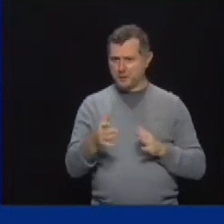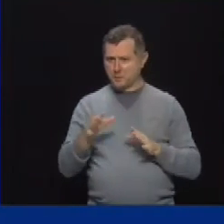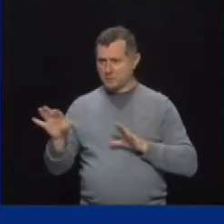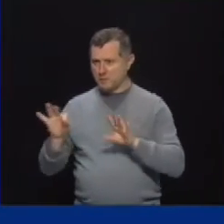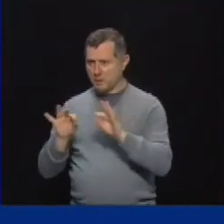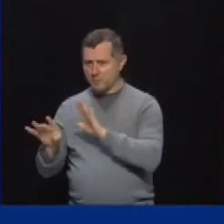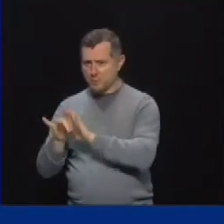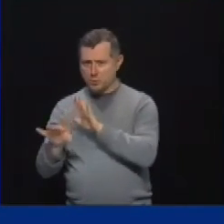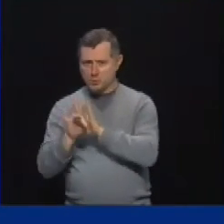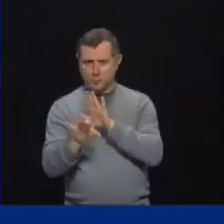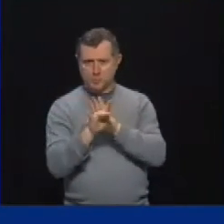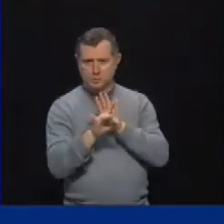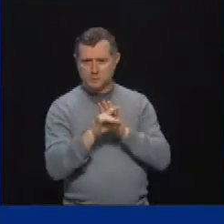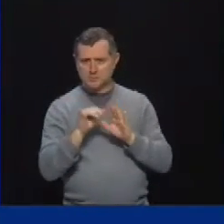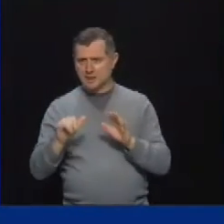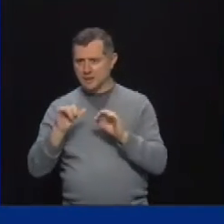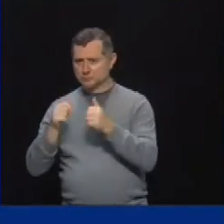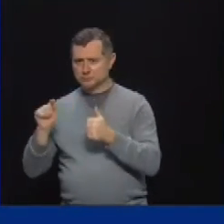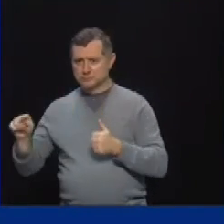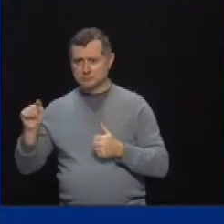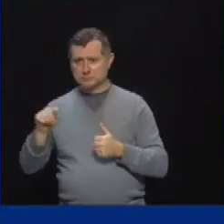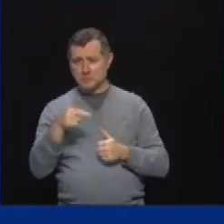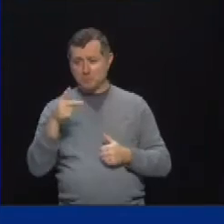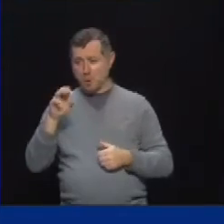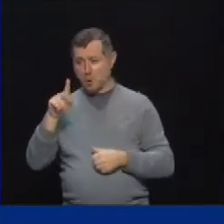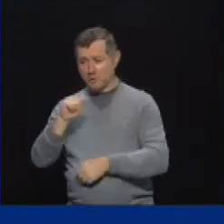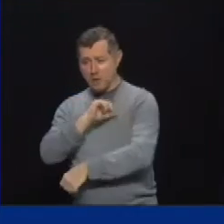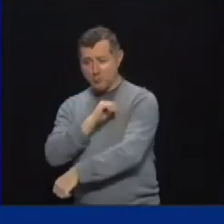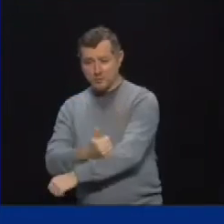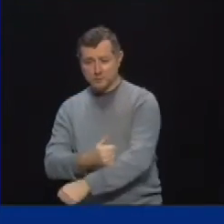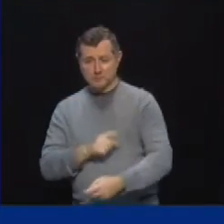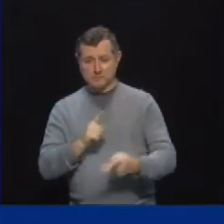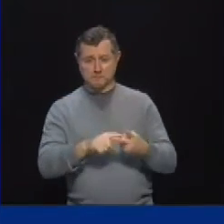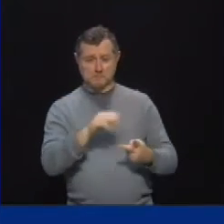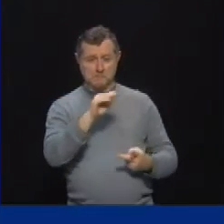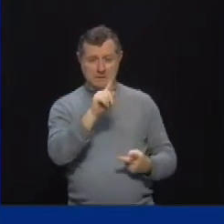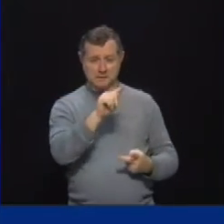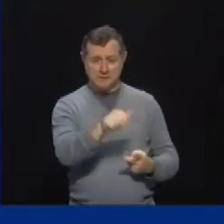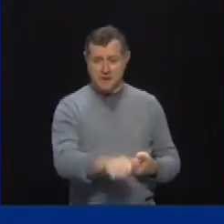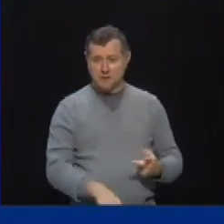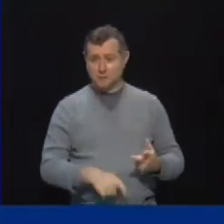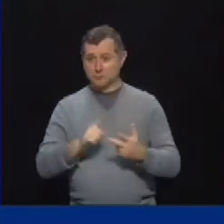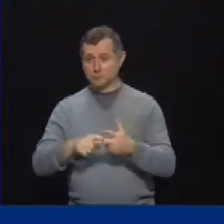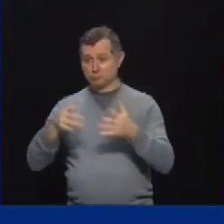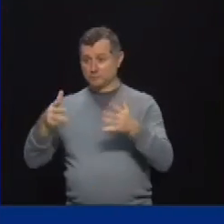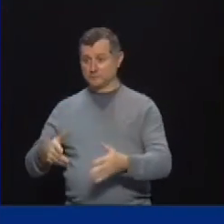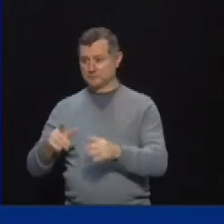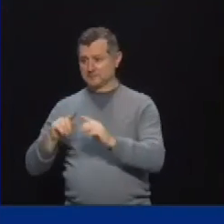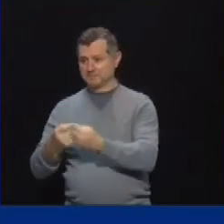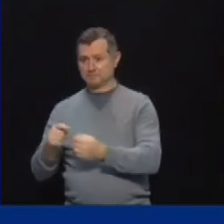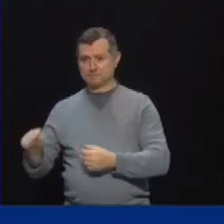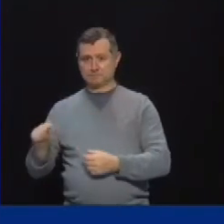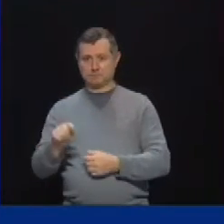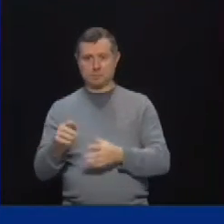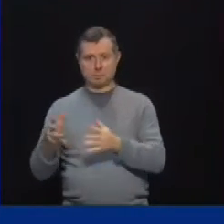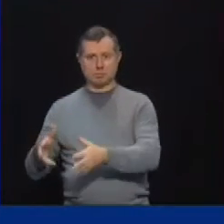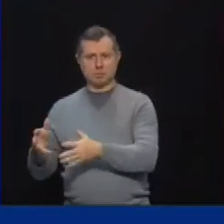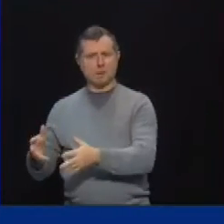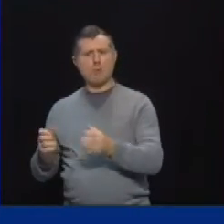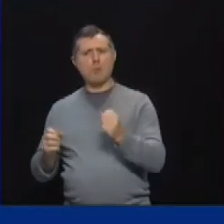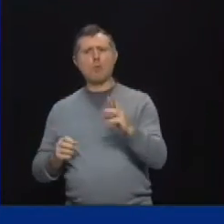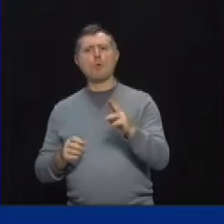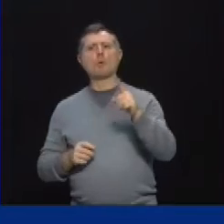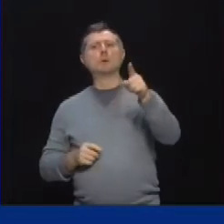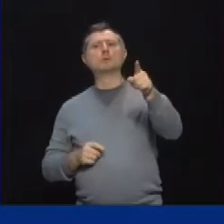the MTA, whether you're going to leave the current teams in place, and then what deviations, if any, you plan to make on some of these